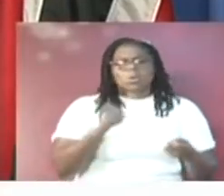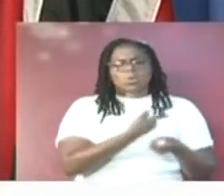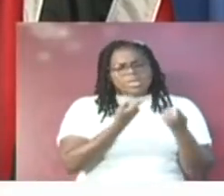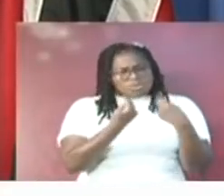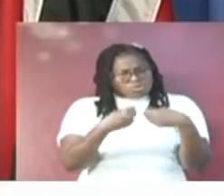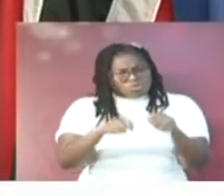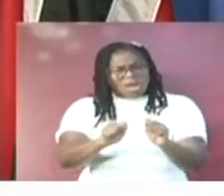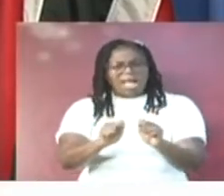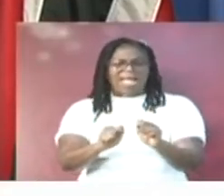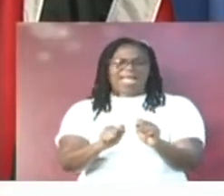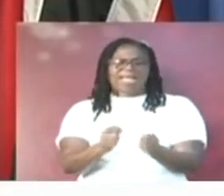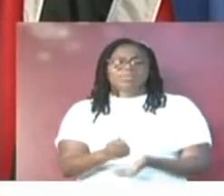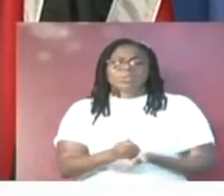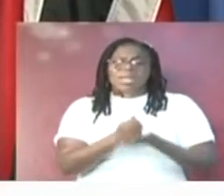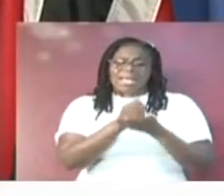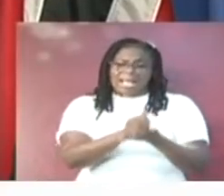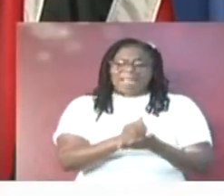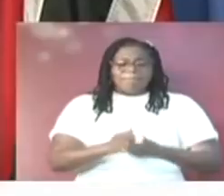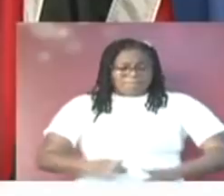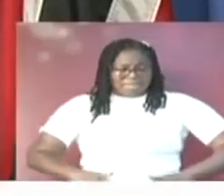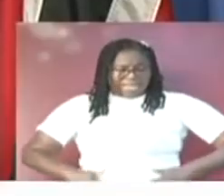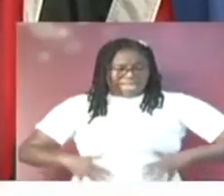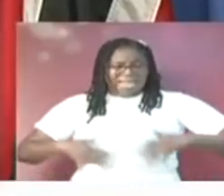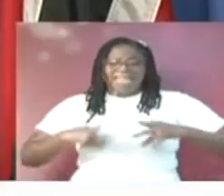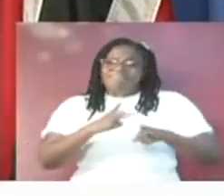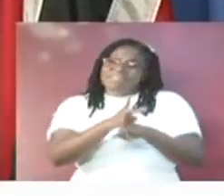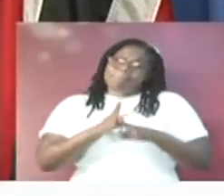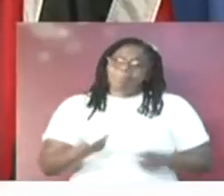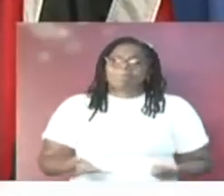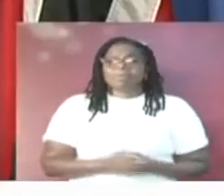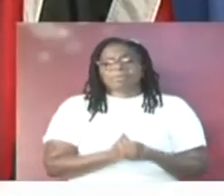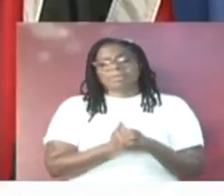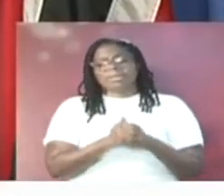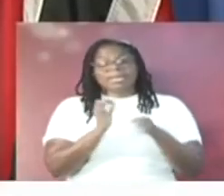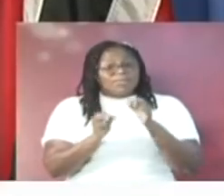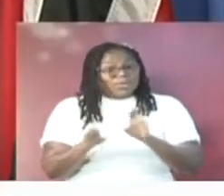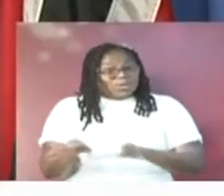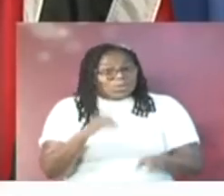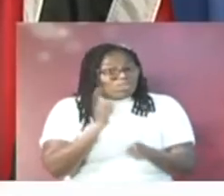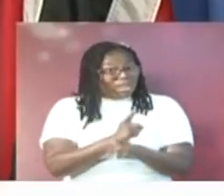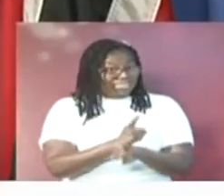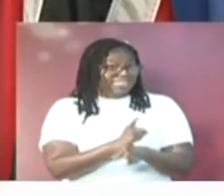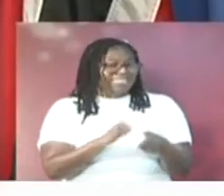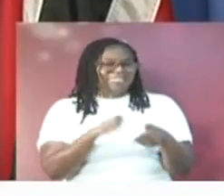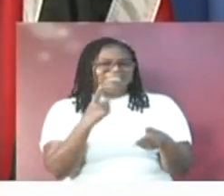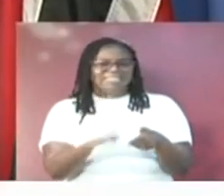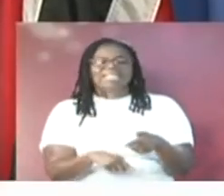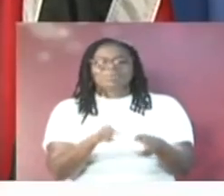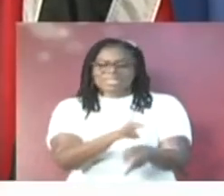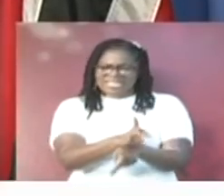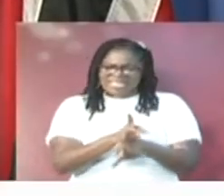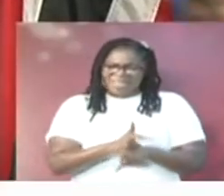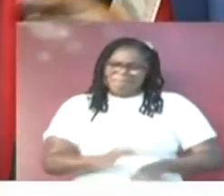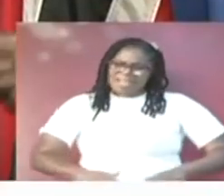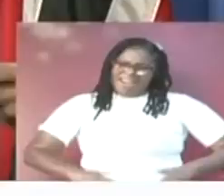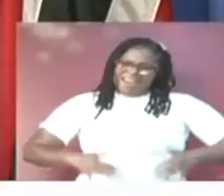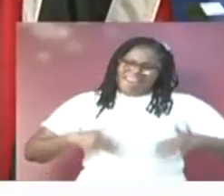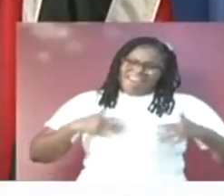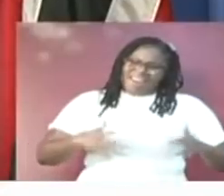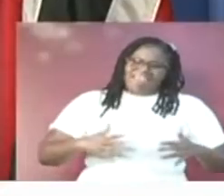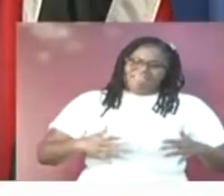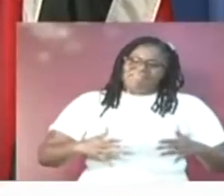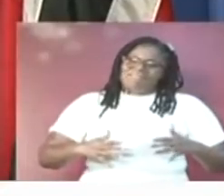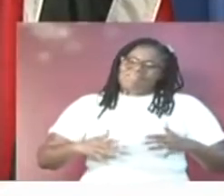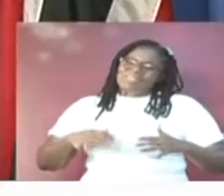able to go back to a situation of greater mixing and working and feeding